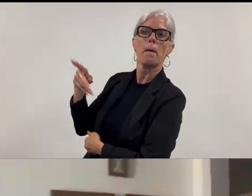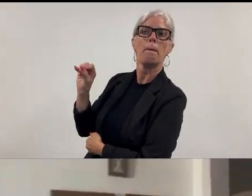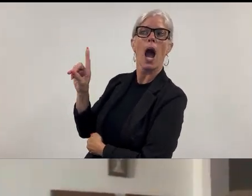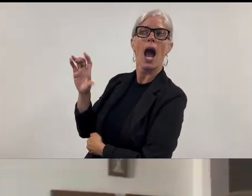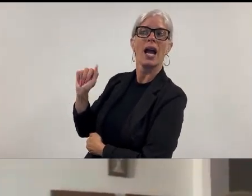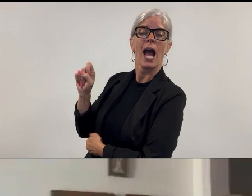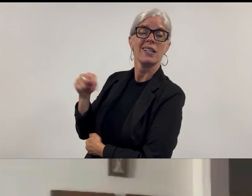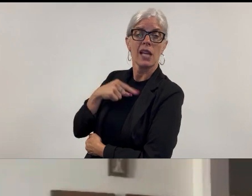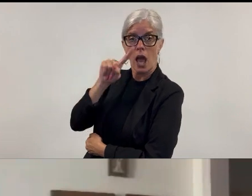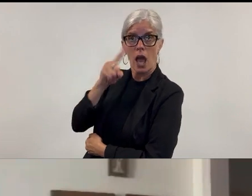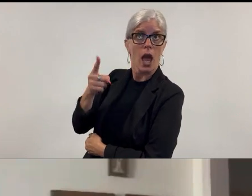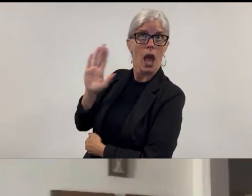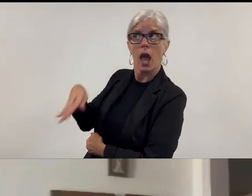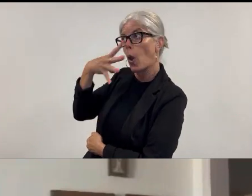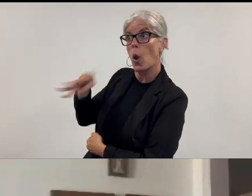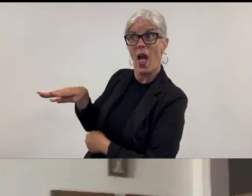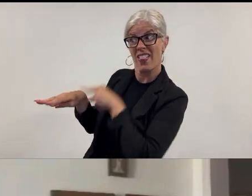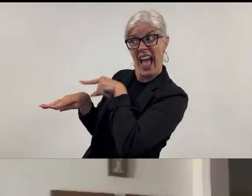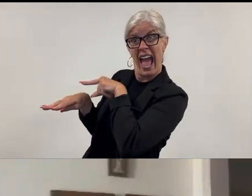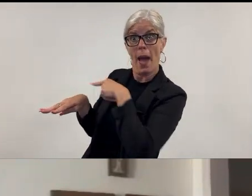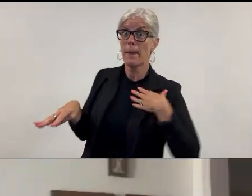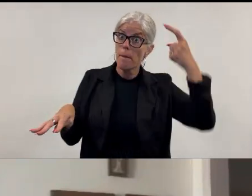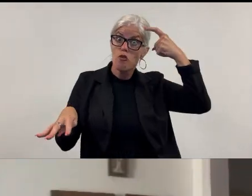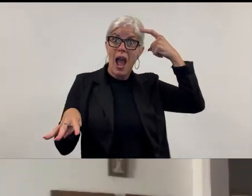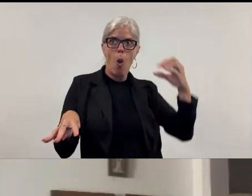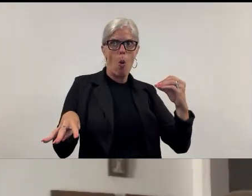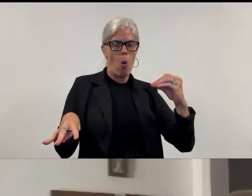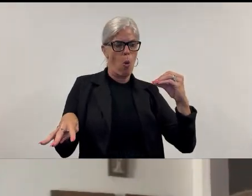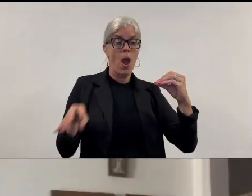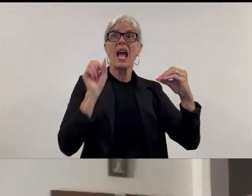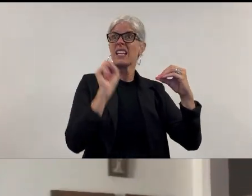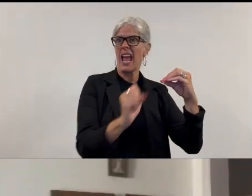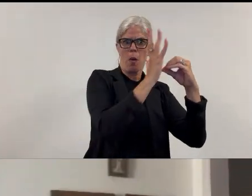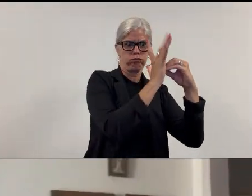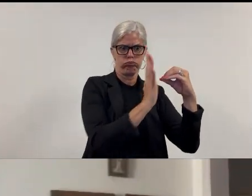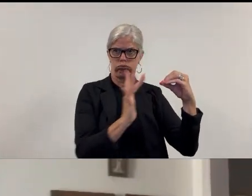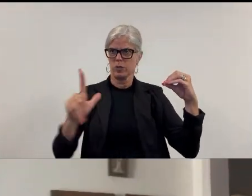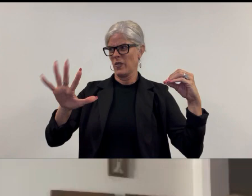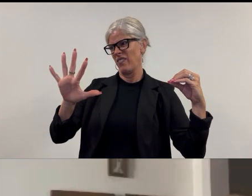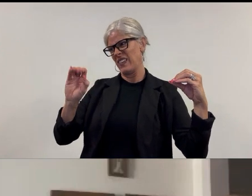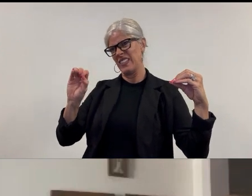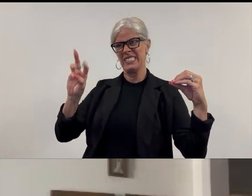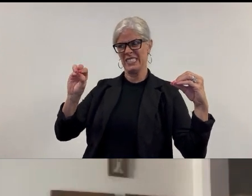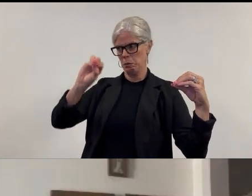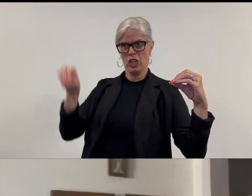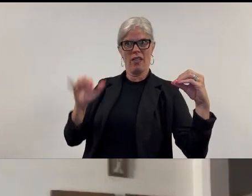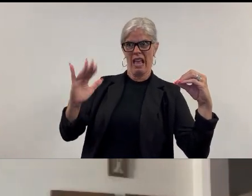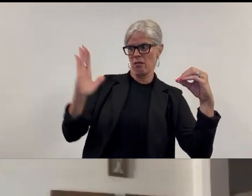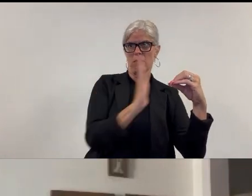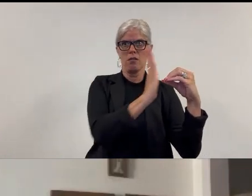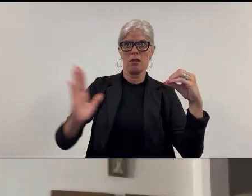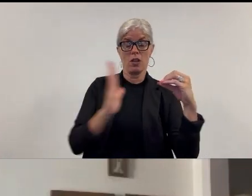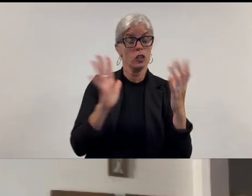more, probably 50 or 60% if I am trying to create or participate actively in a talk. So